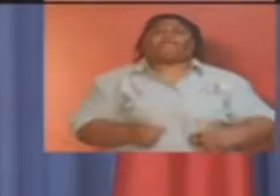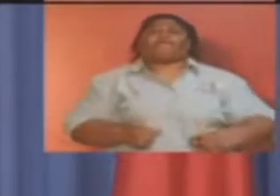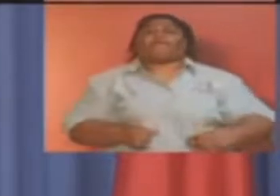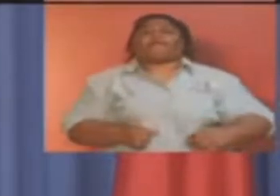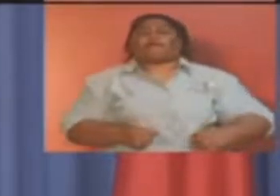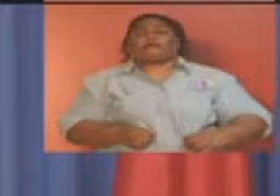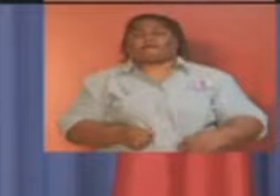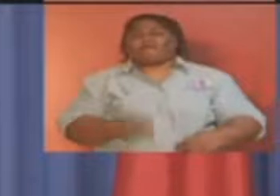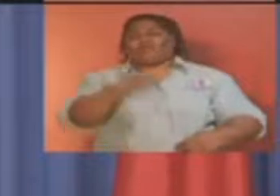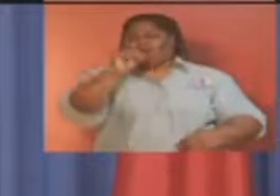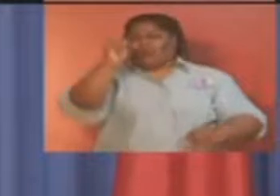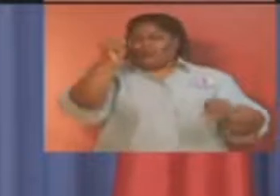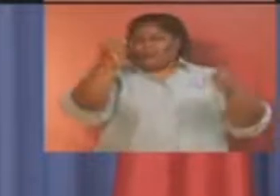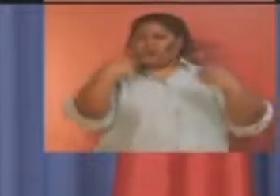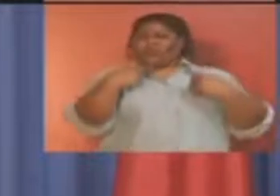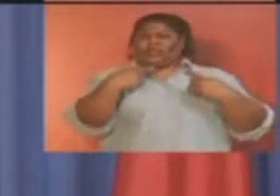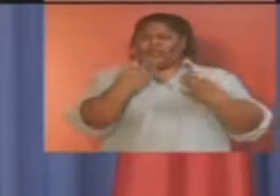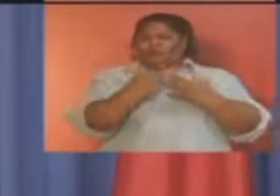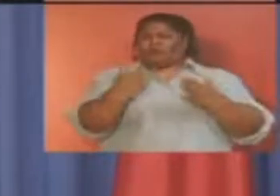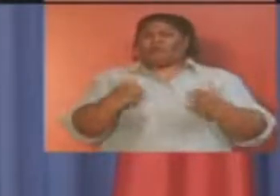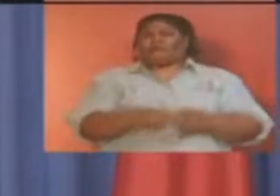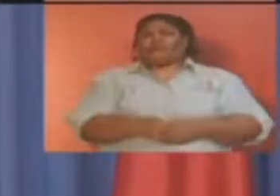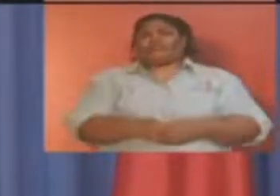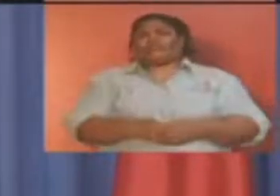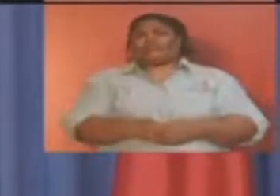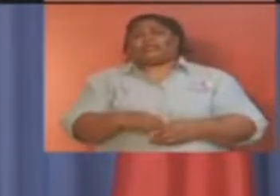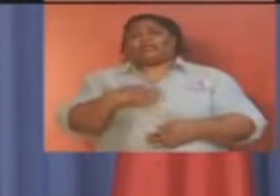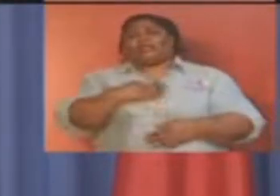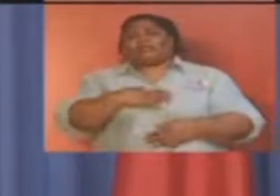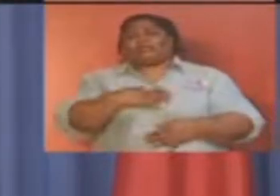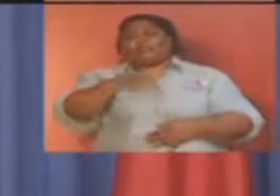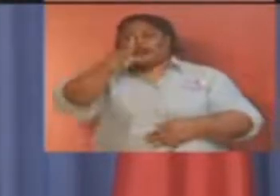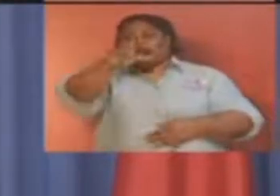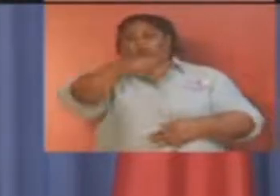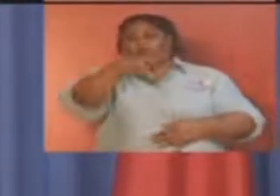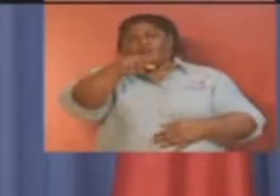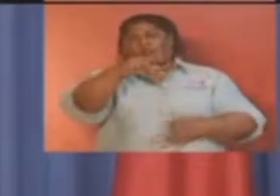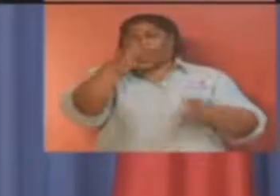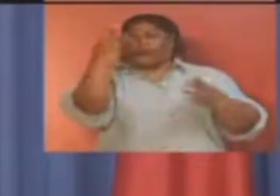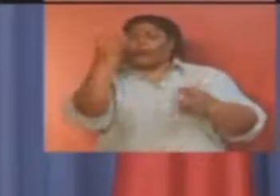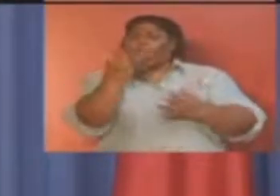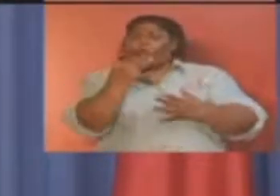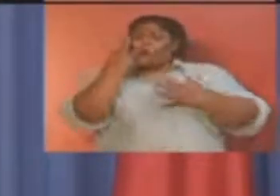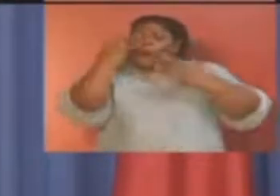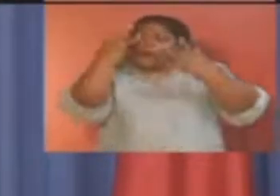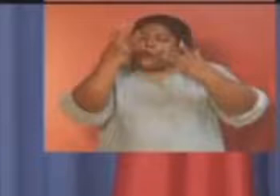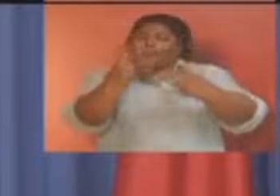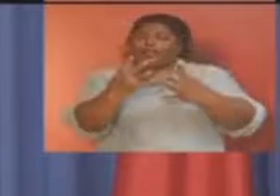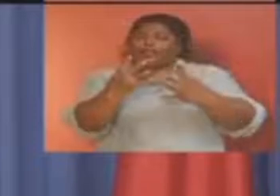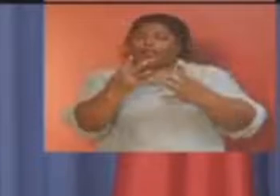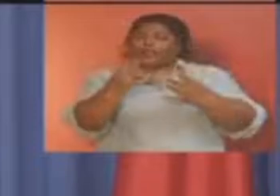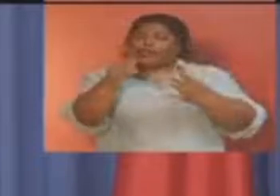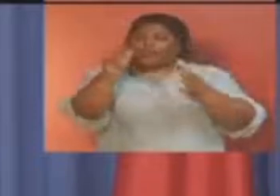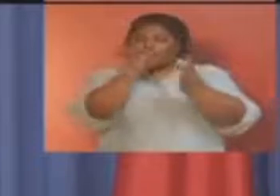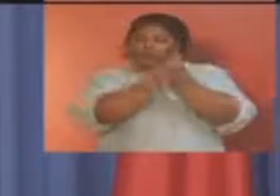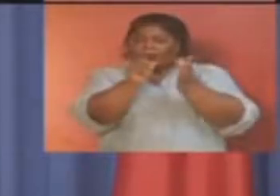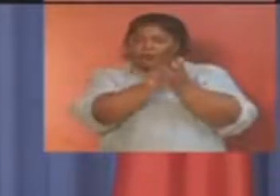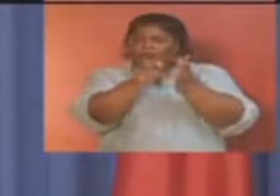various questions that came in, and we just ask a person just hold strain for the publication of the regulations in the next few hours.